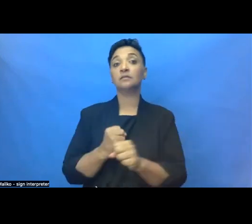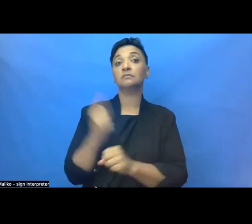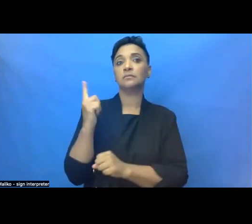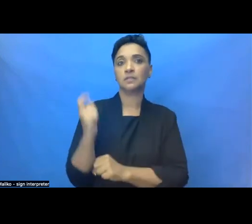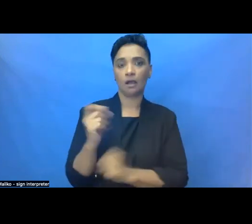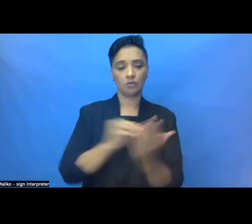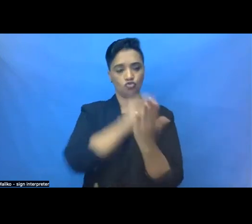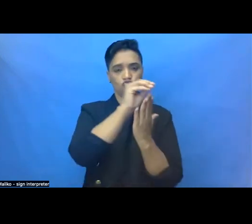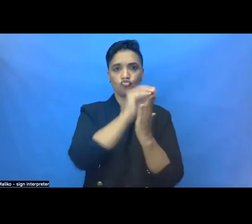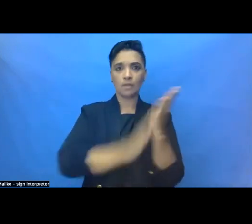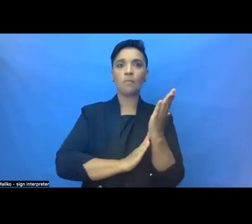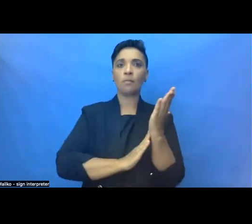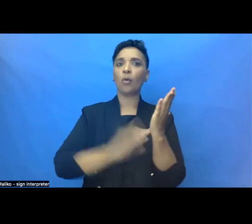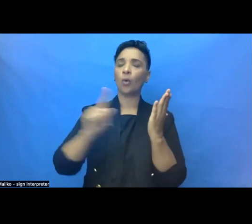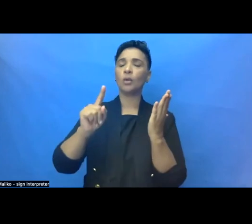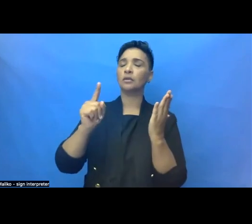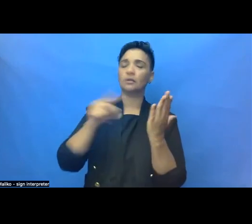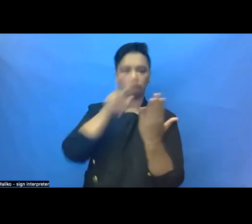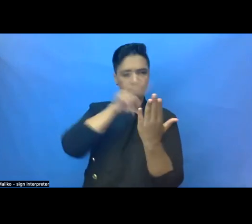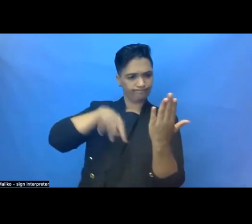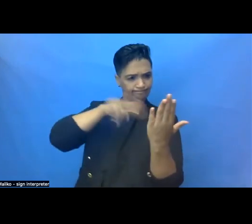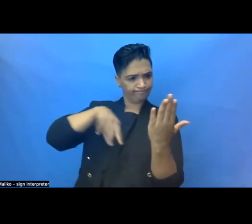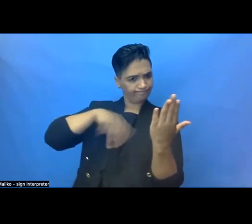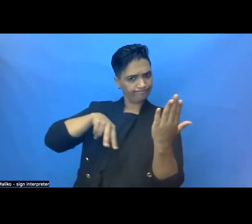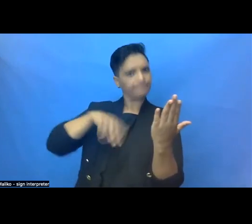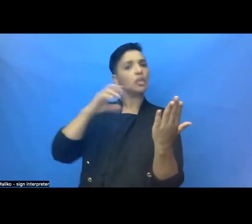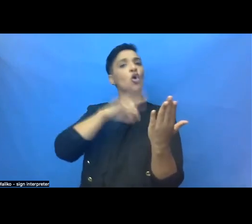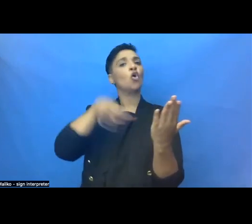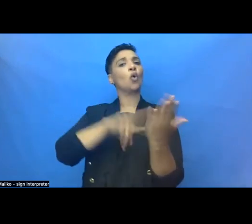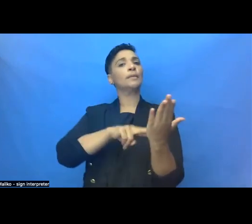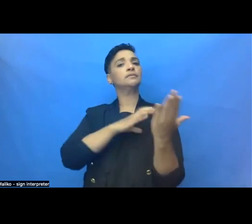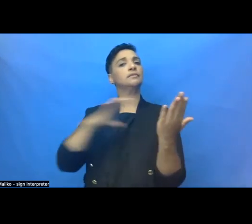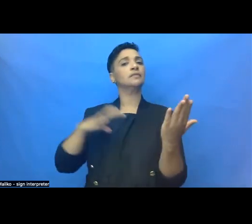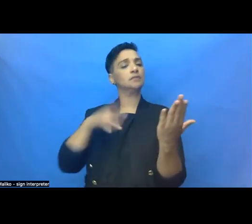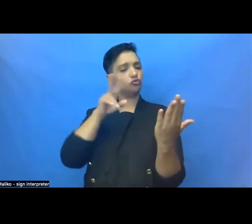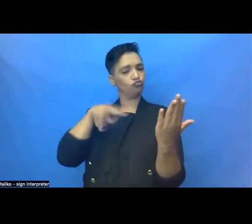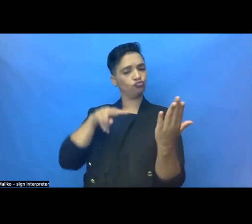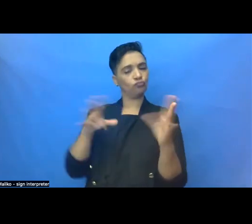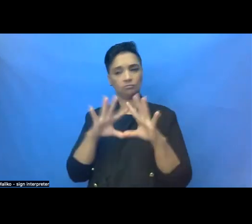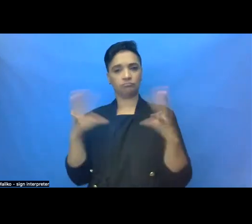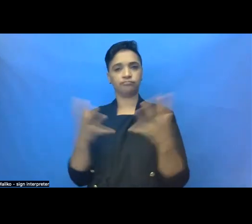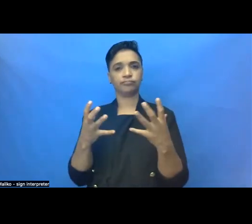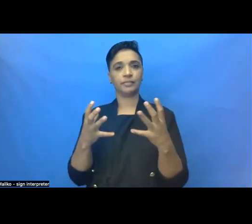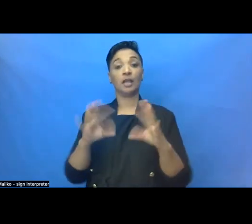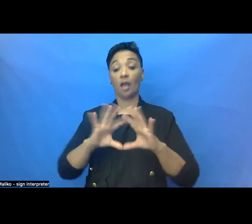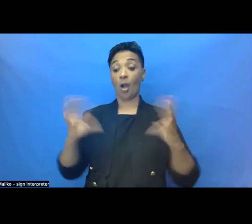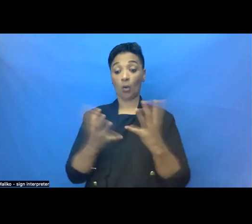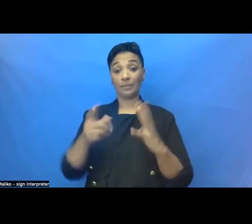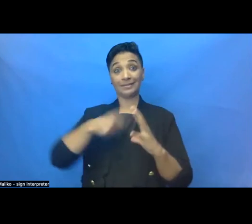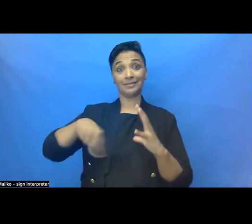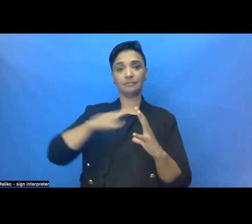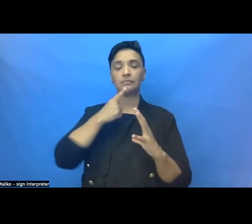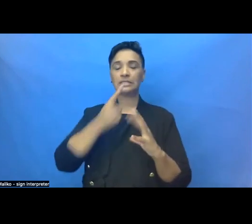was reviewed by the CRPD Committee. Within its concluding observations, the committee has expressed its